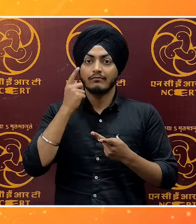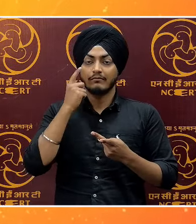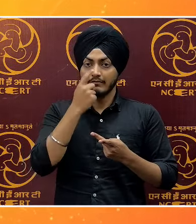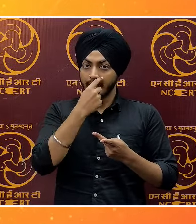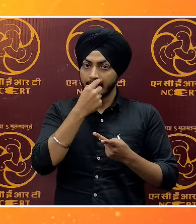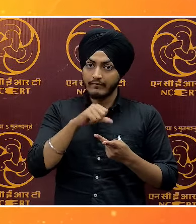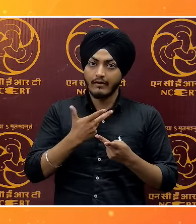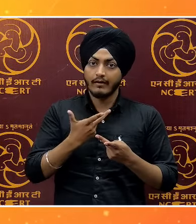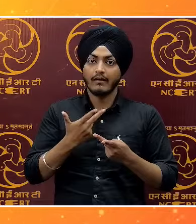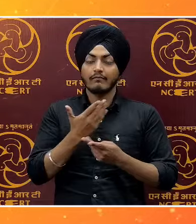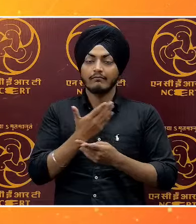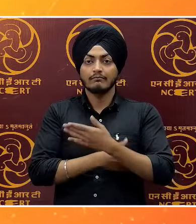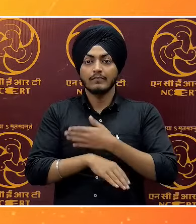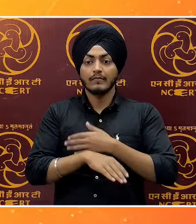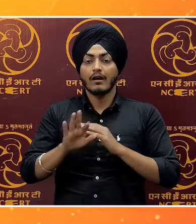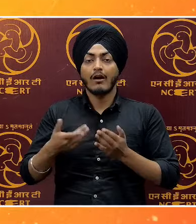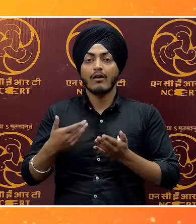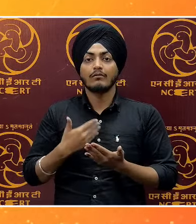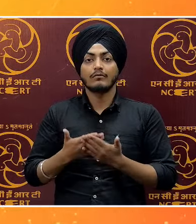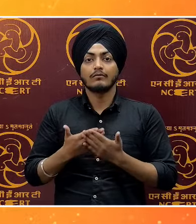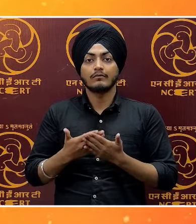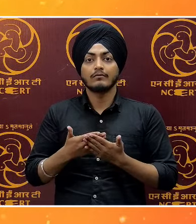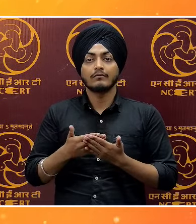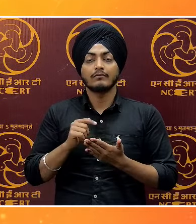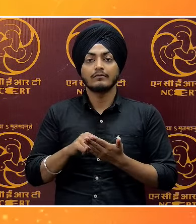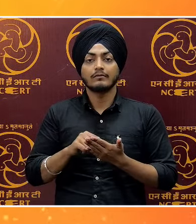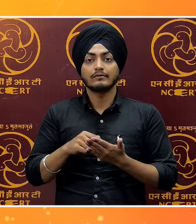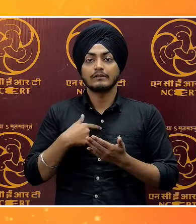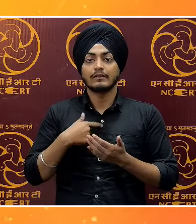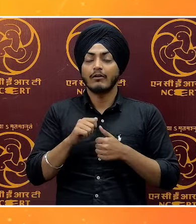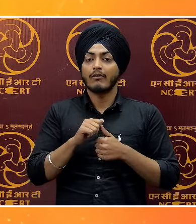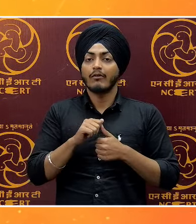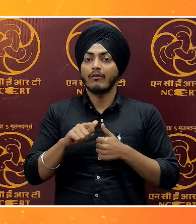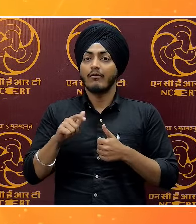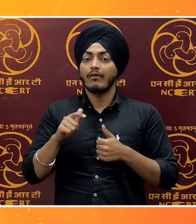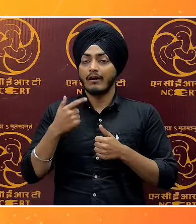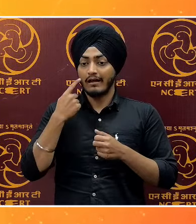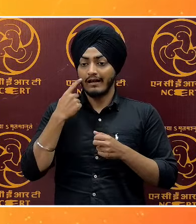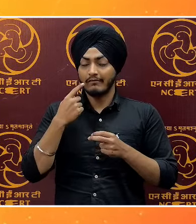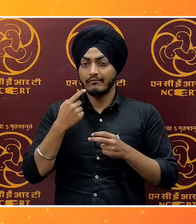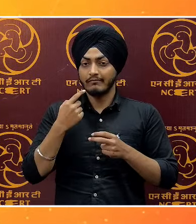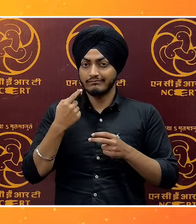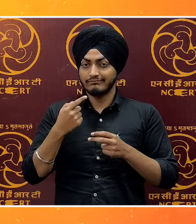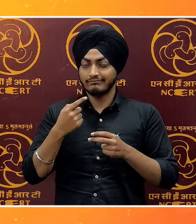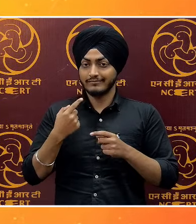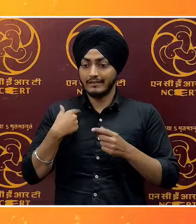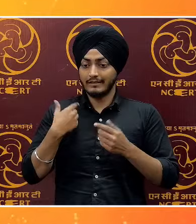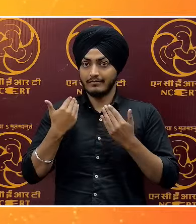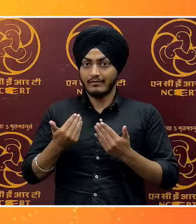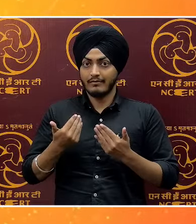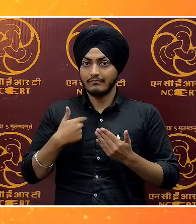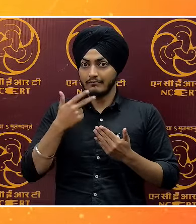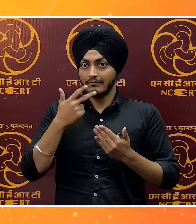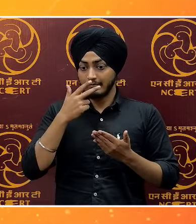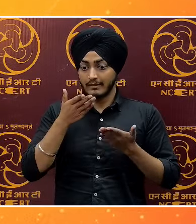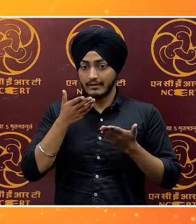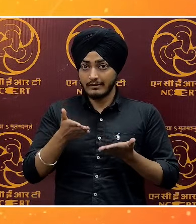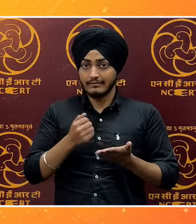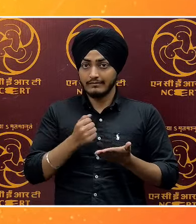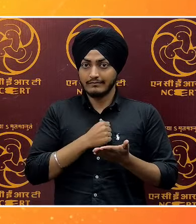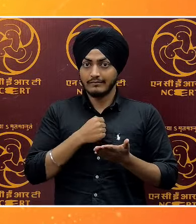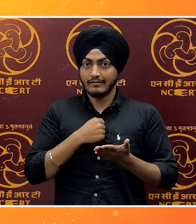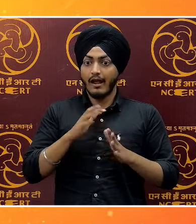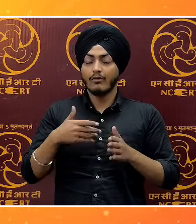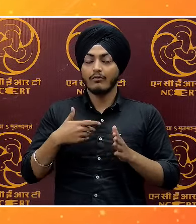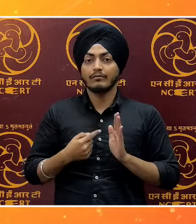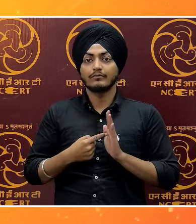help of actions. We can replace the lines with the actions like, this is my town, for this is my